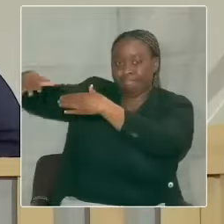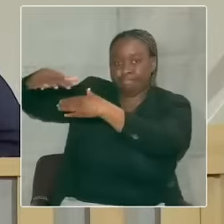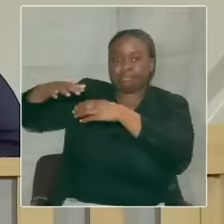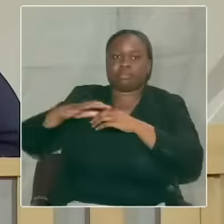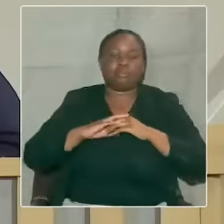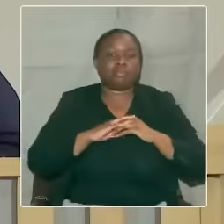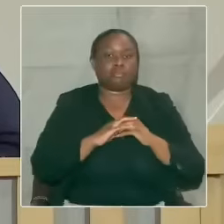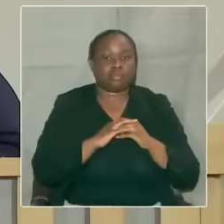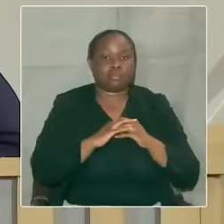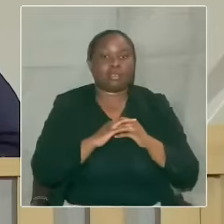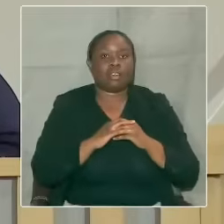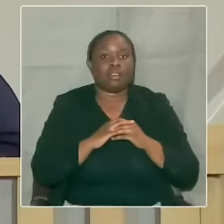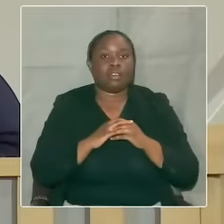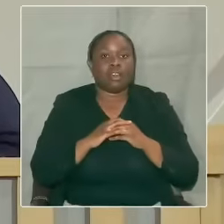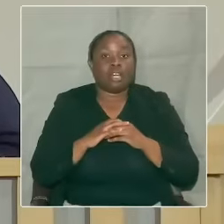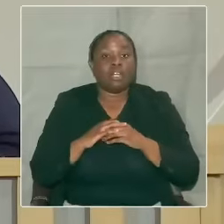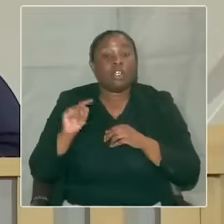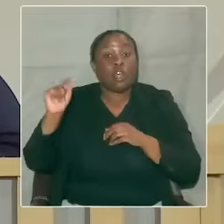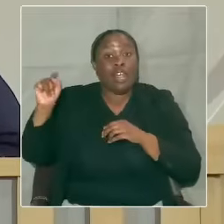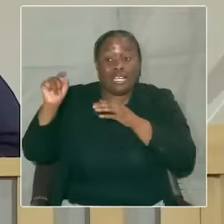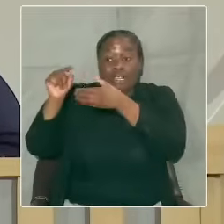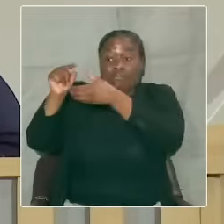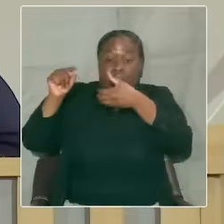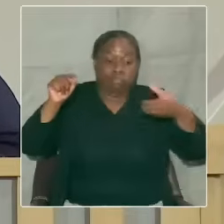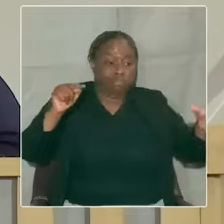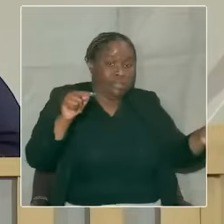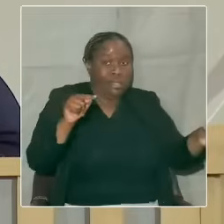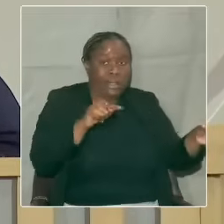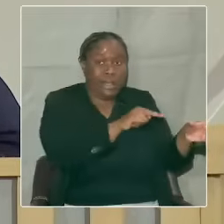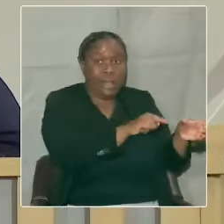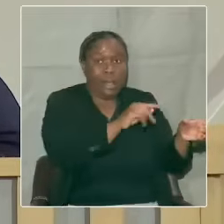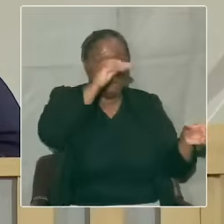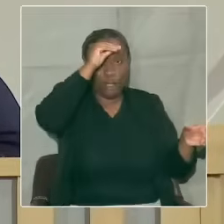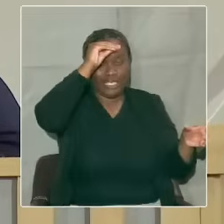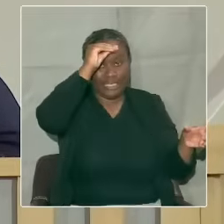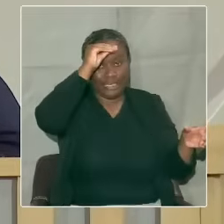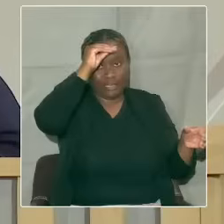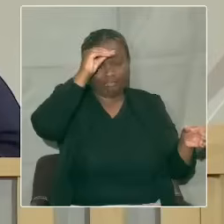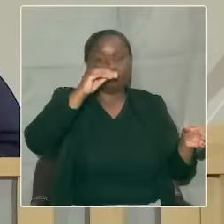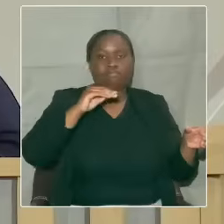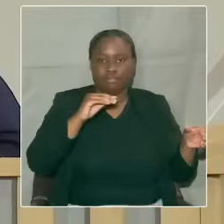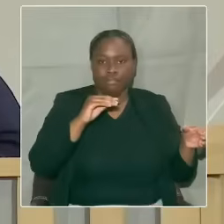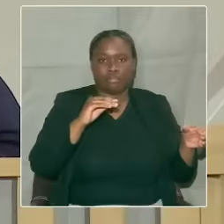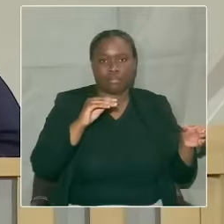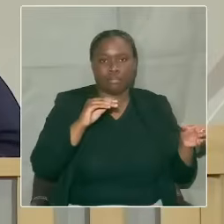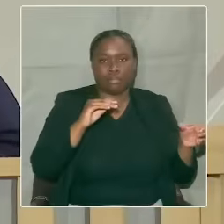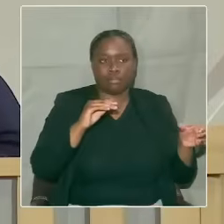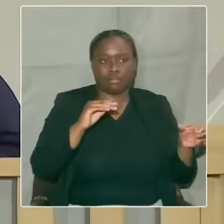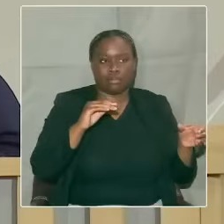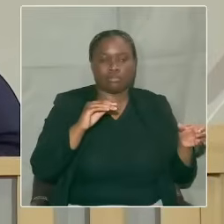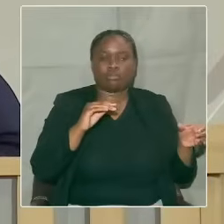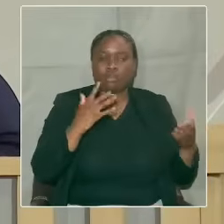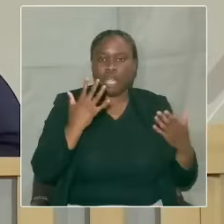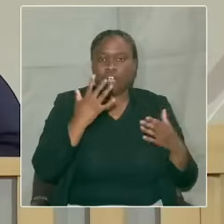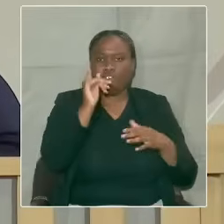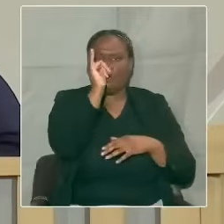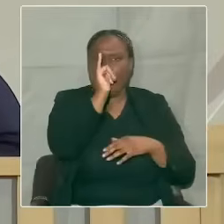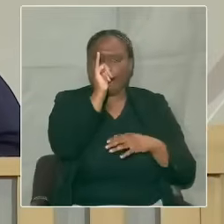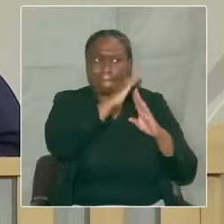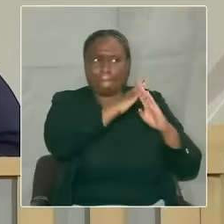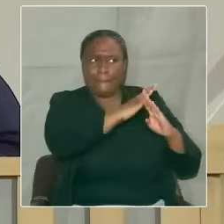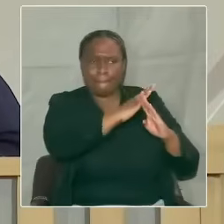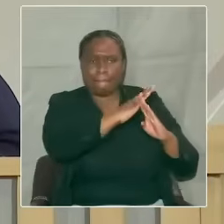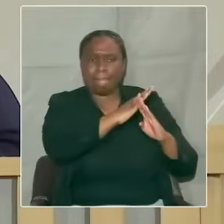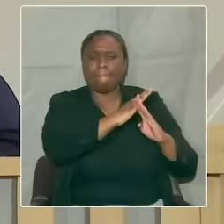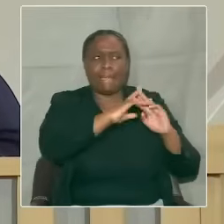first pillar of the police serves as the front line of law enforcement, which involves the crime prevention,